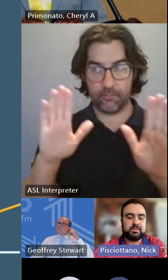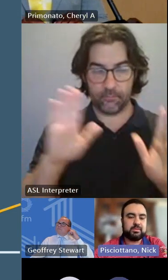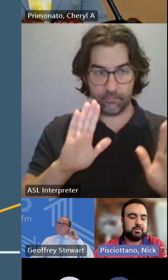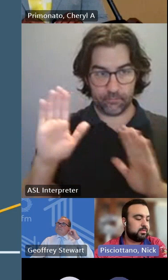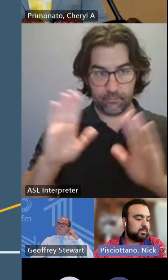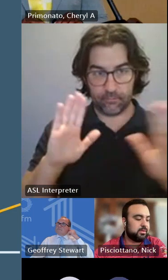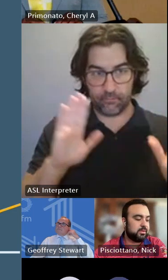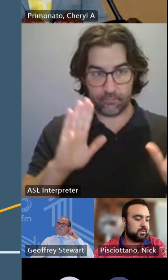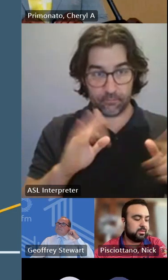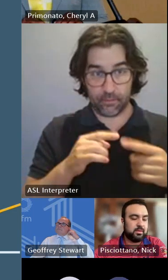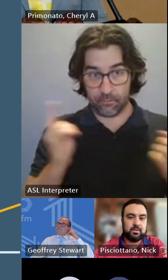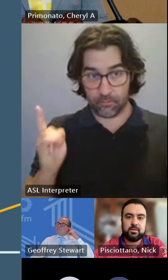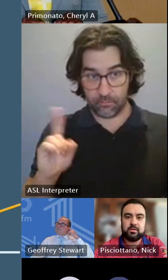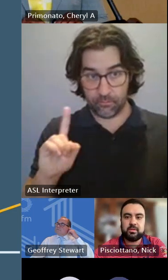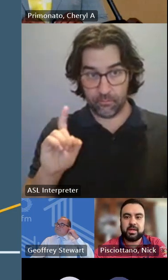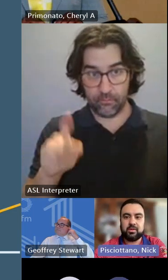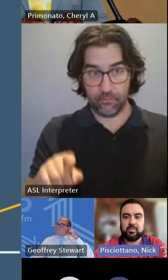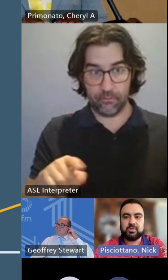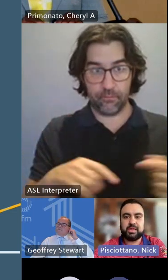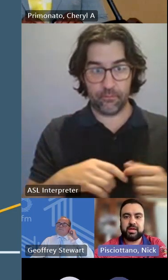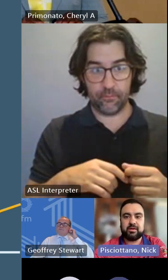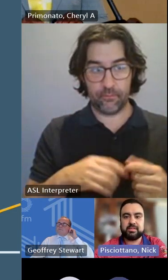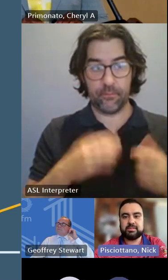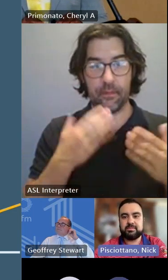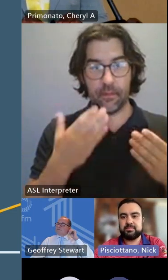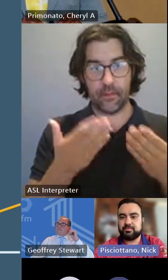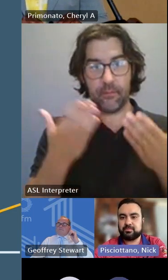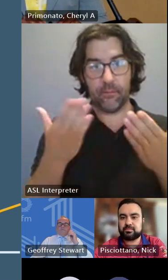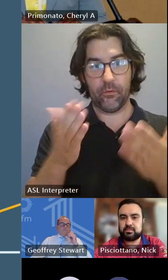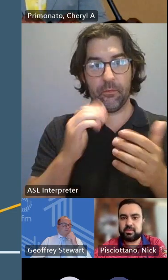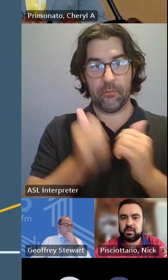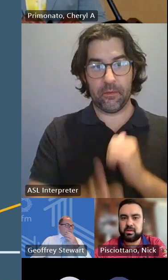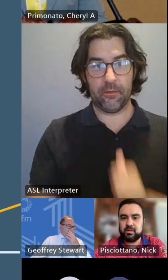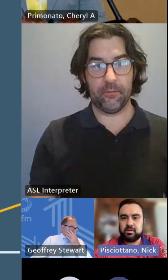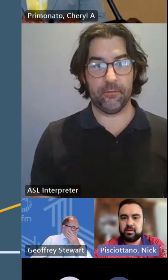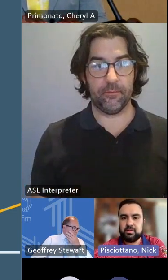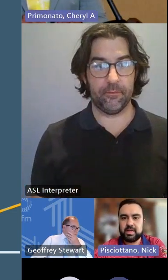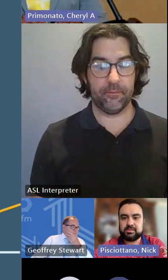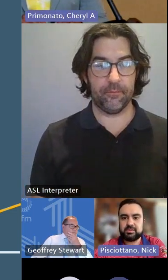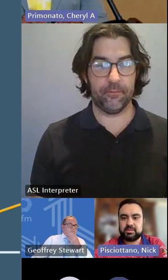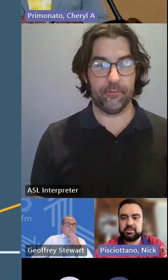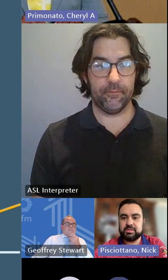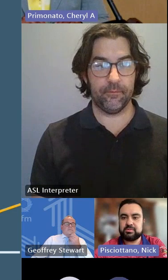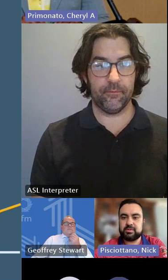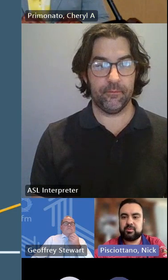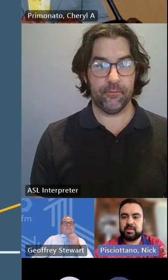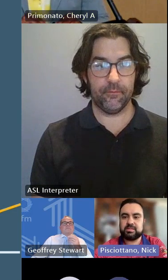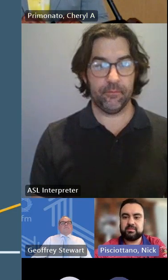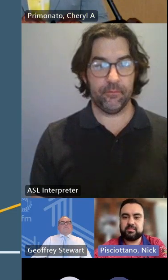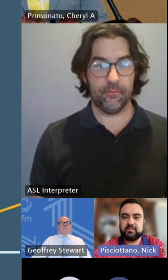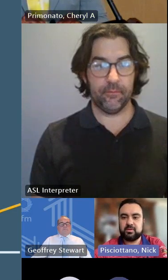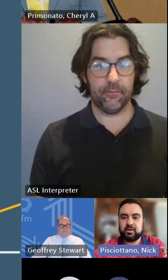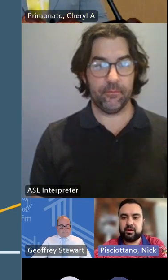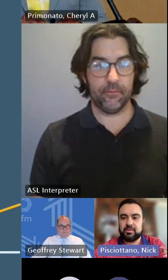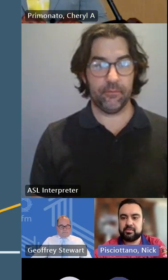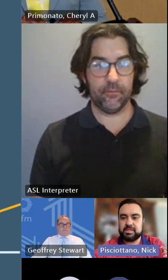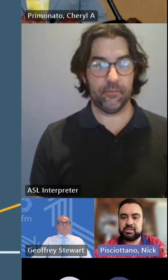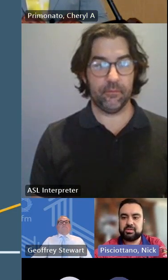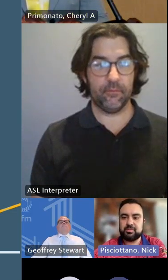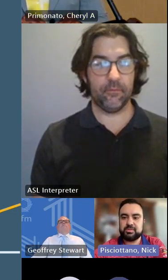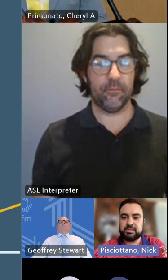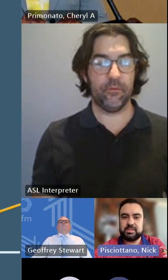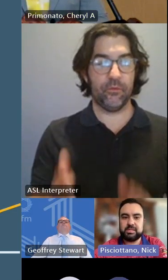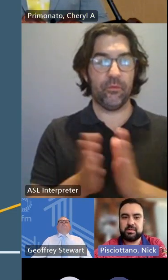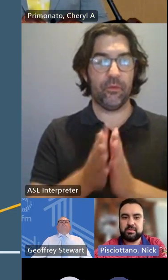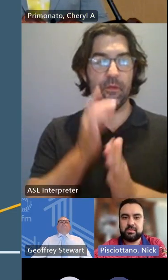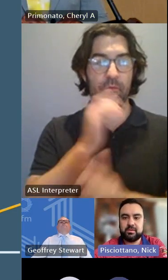Any opposed? Thank you. The motion carries. The Thank next you. resolution is a request for